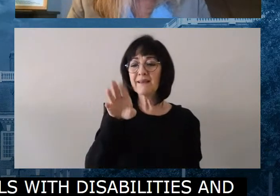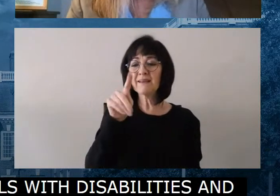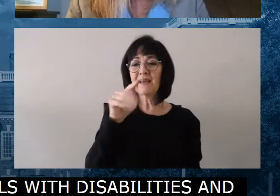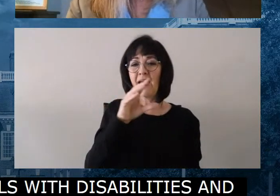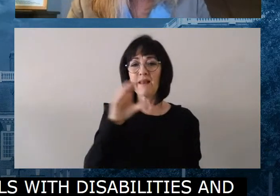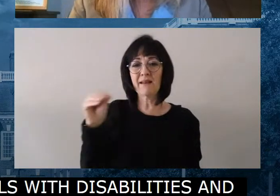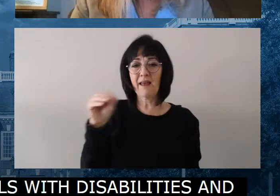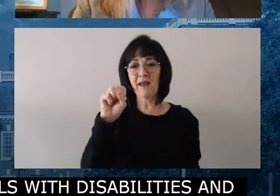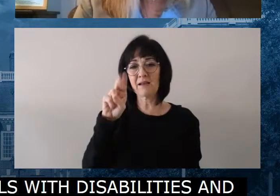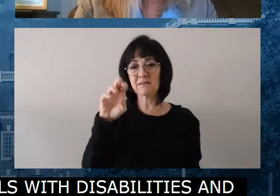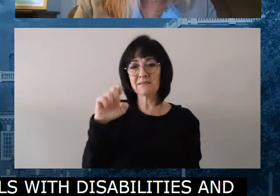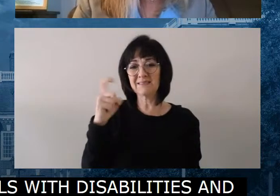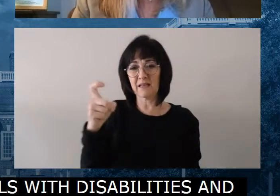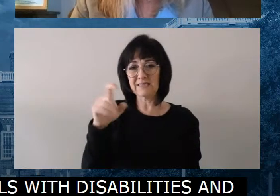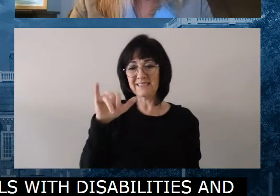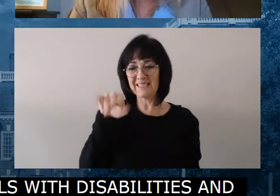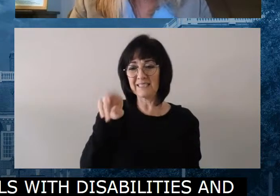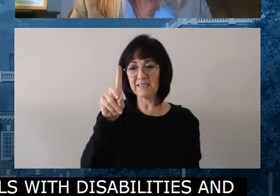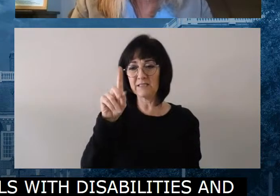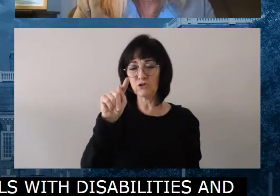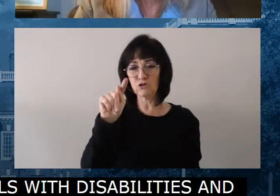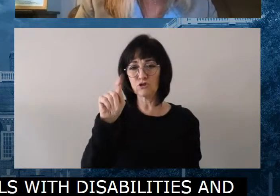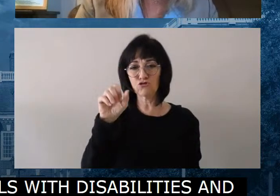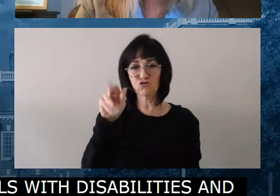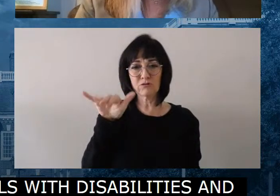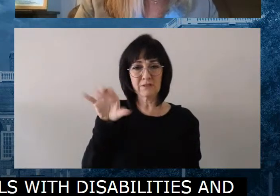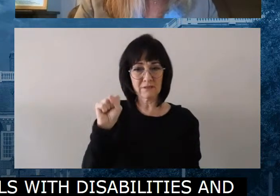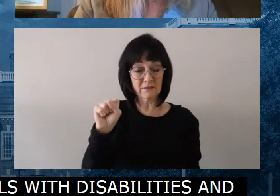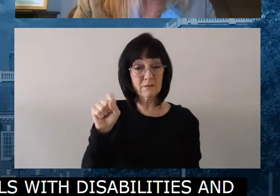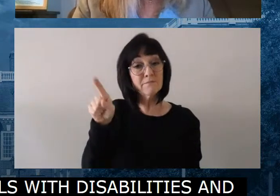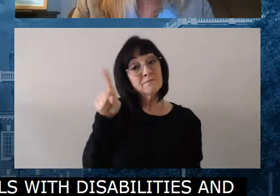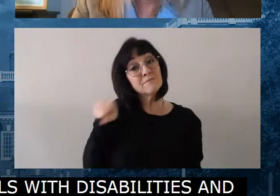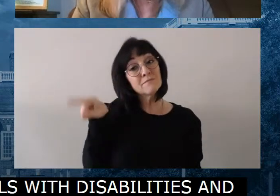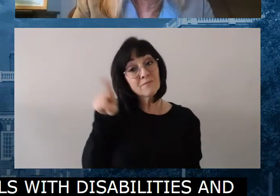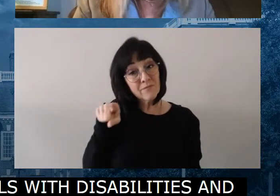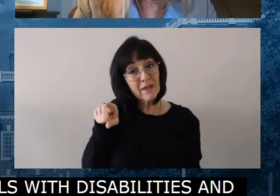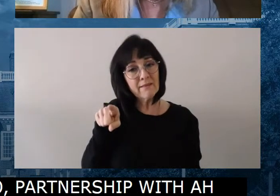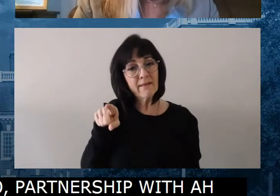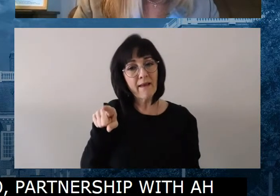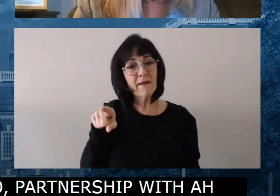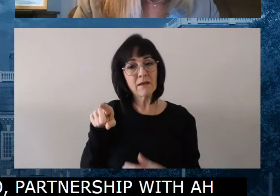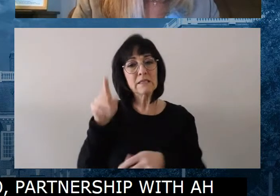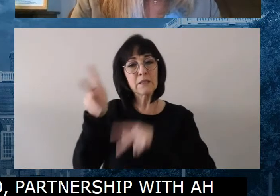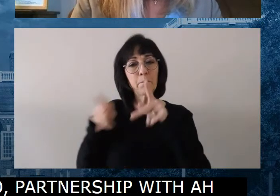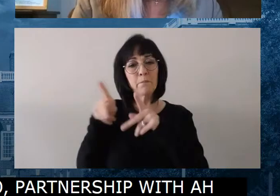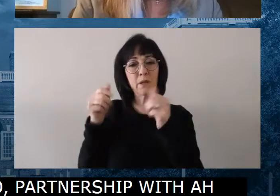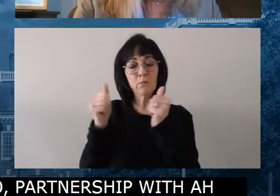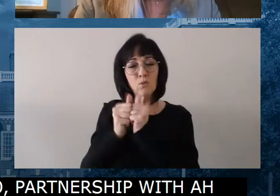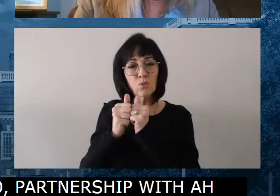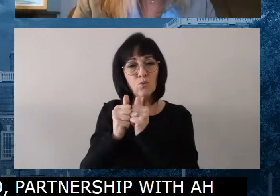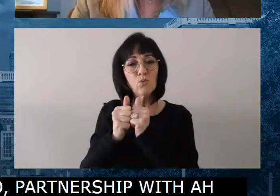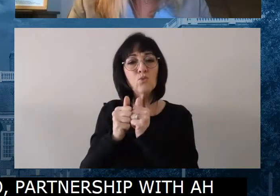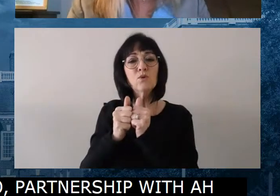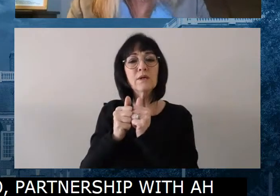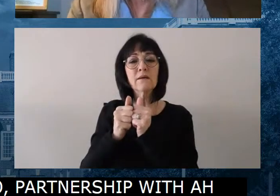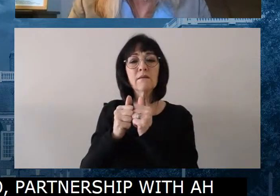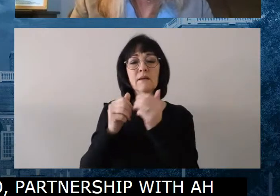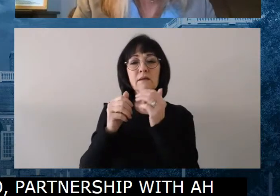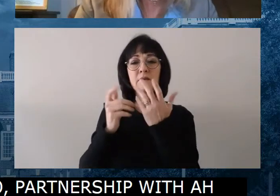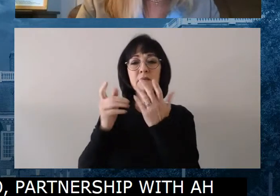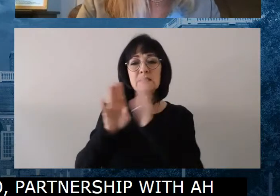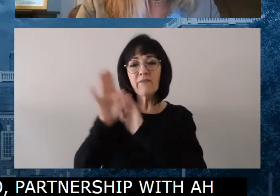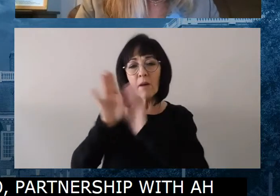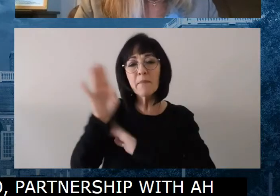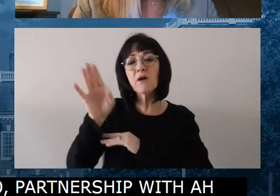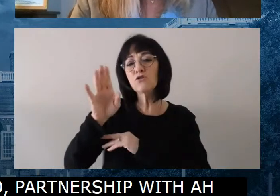has scheduled 6 vaccination events over the next 2 weeks for individuals with developmental and intellectual disabilities, as well as